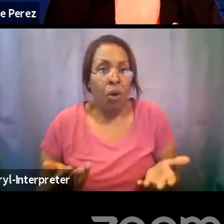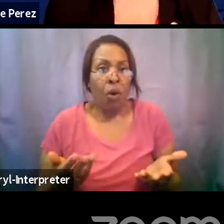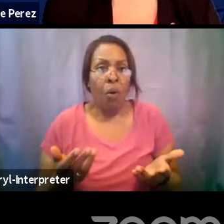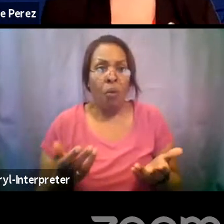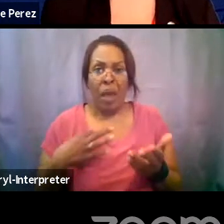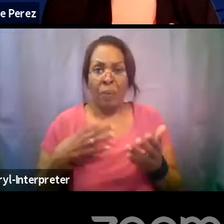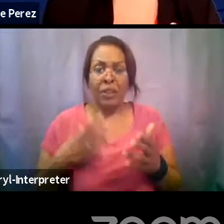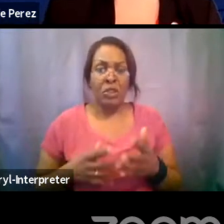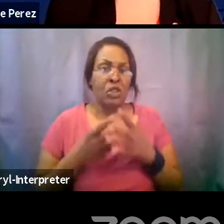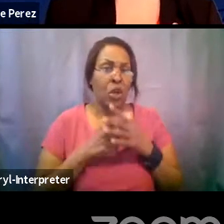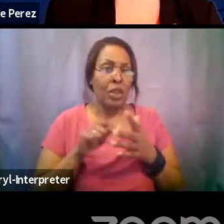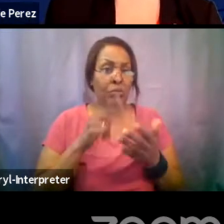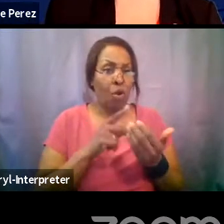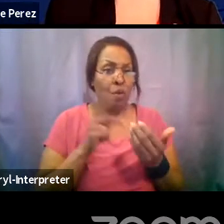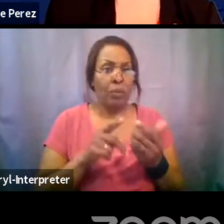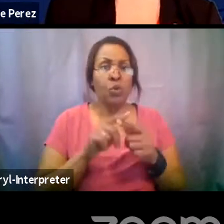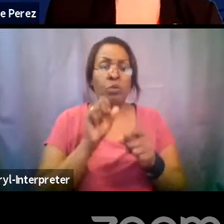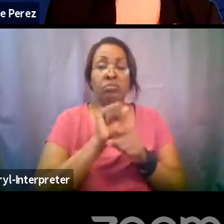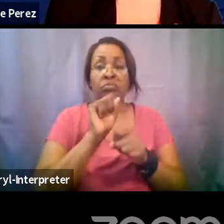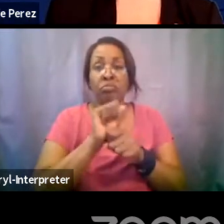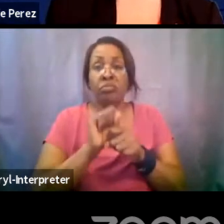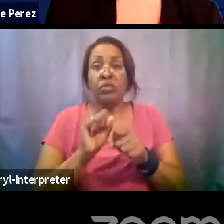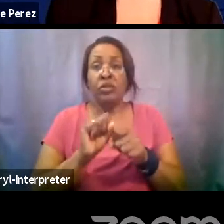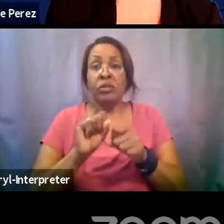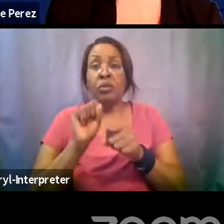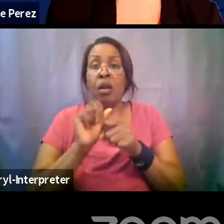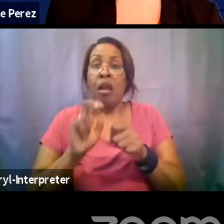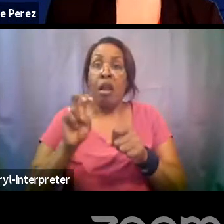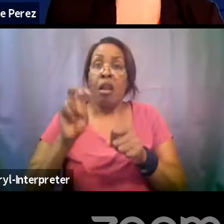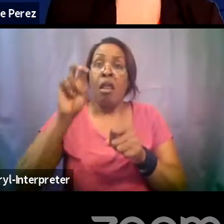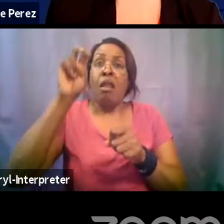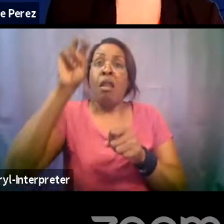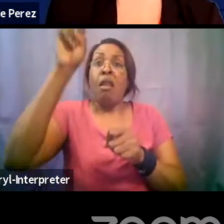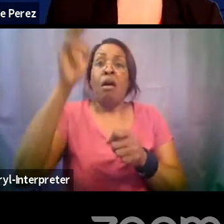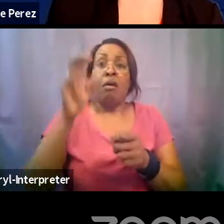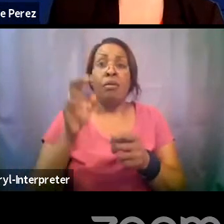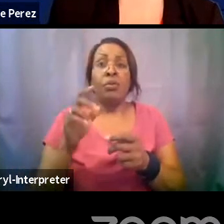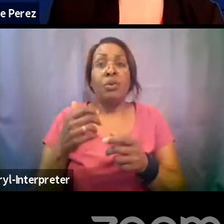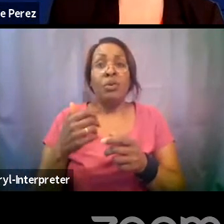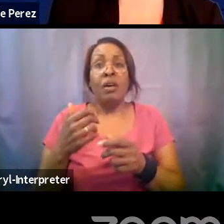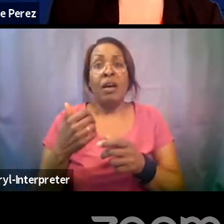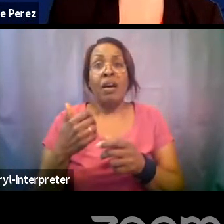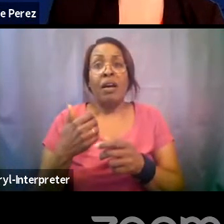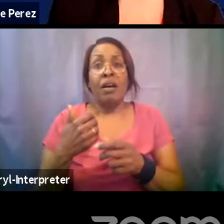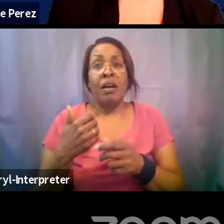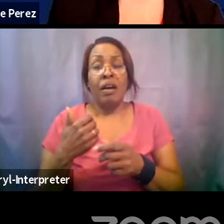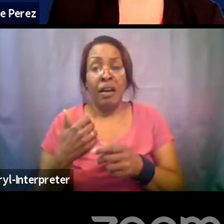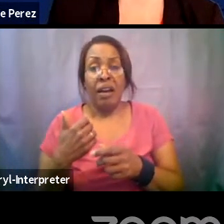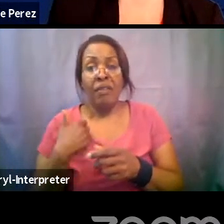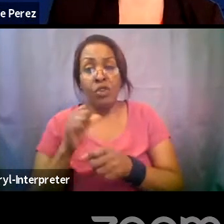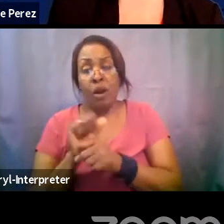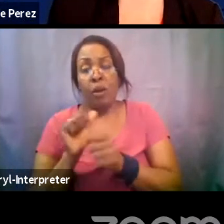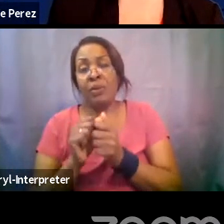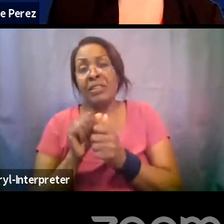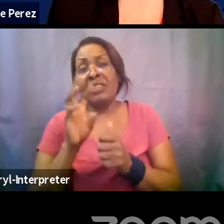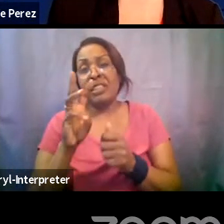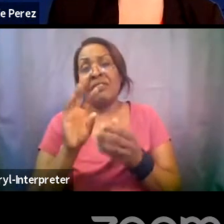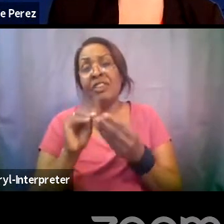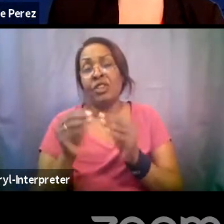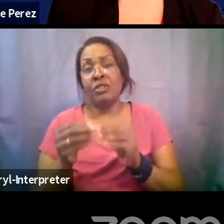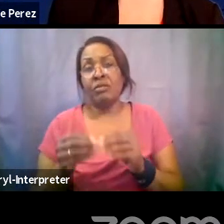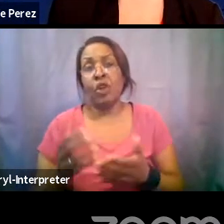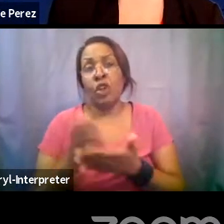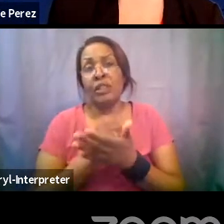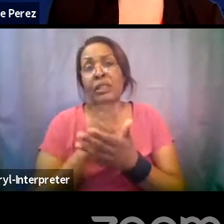applicant starting in this program to work their way up through their career to have, to end with a six-figure salary. Thank you,